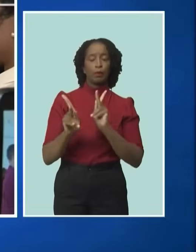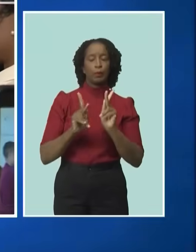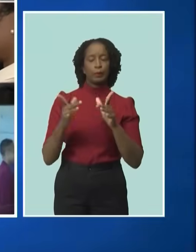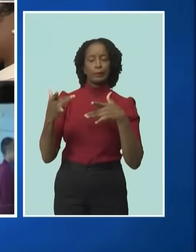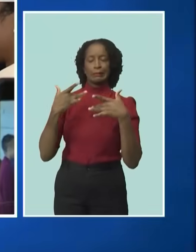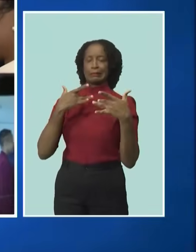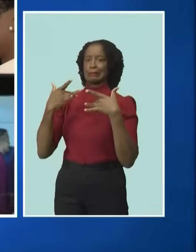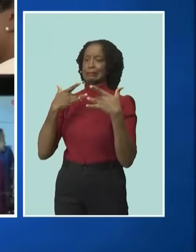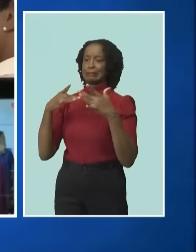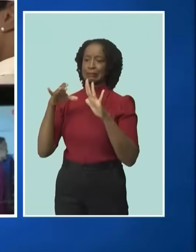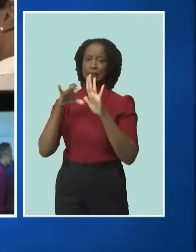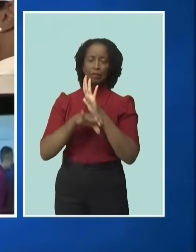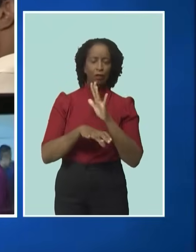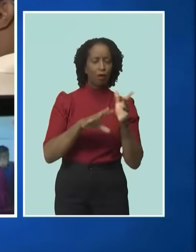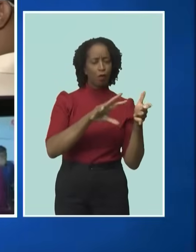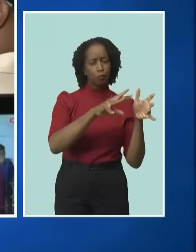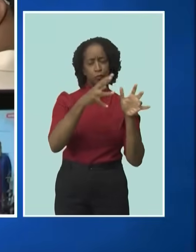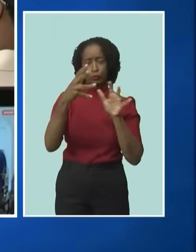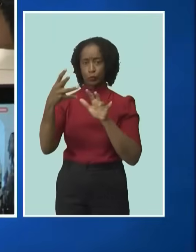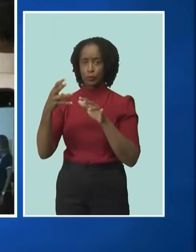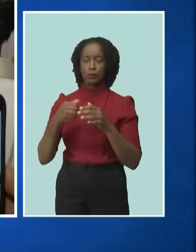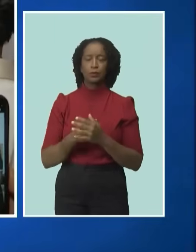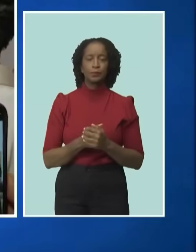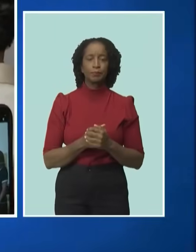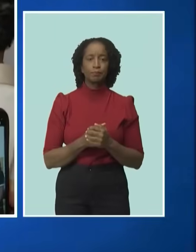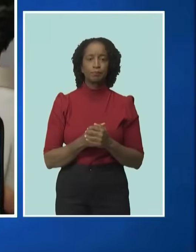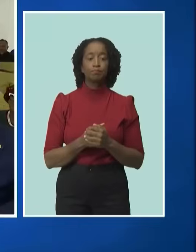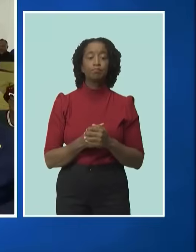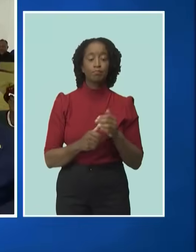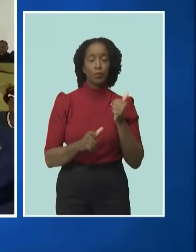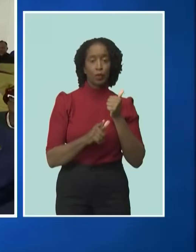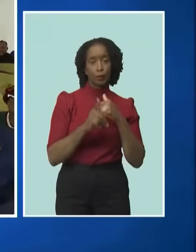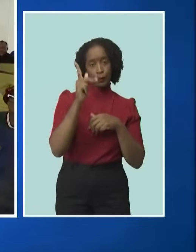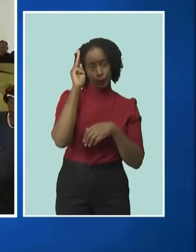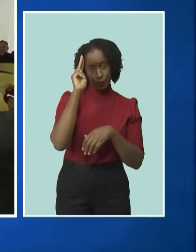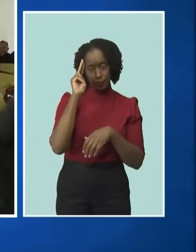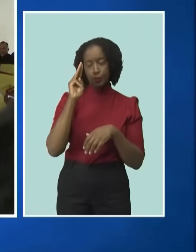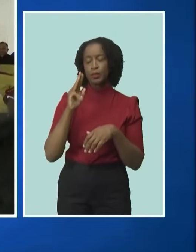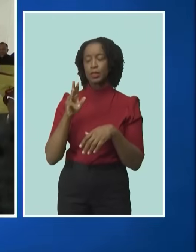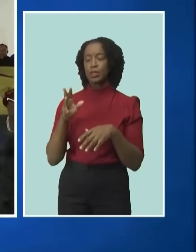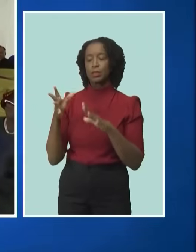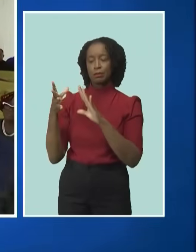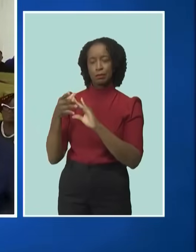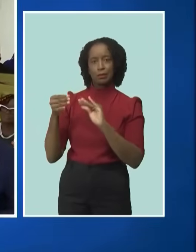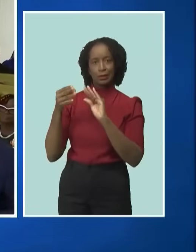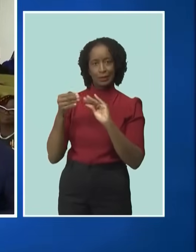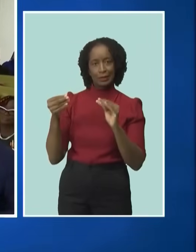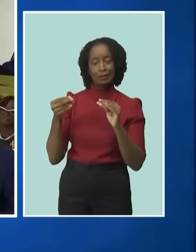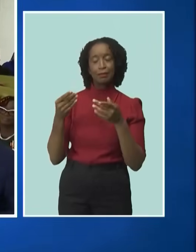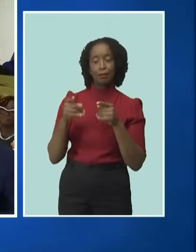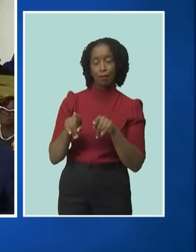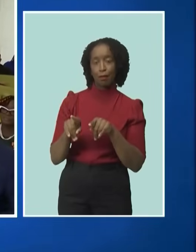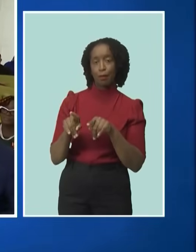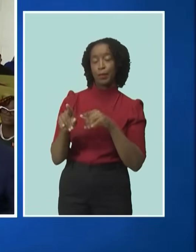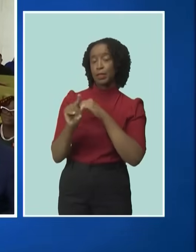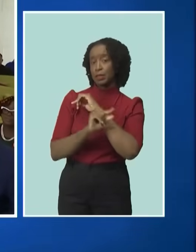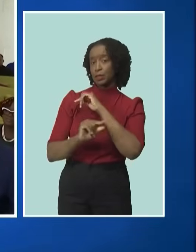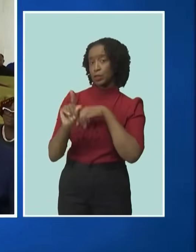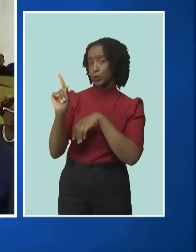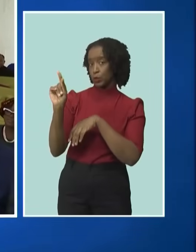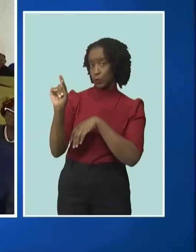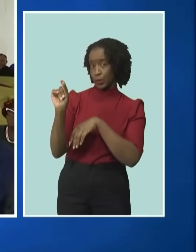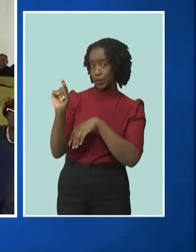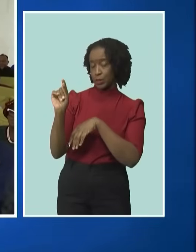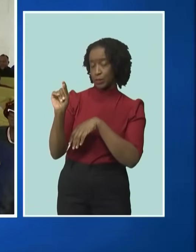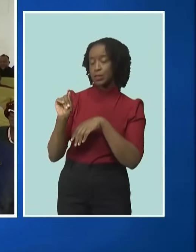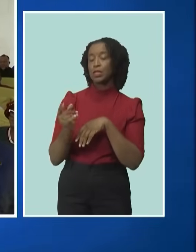crime and violence in society. She made the appeal as 20 people from the parish of St. George and one living in the diaspora